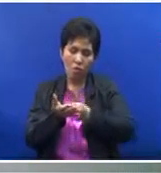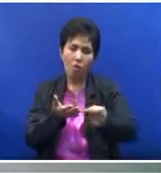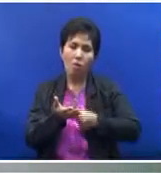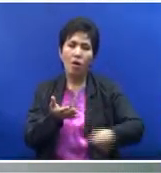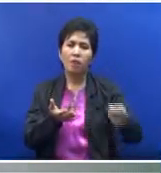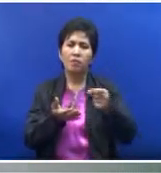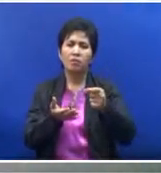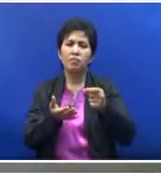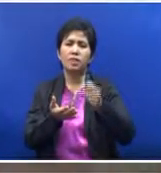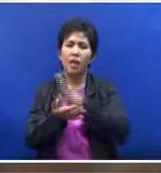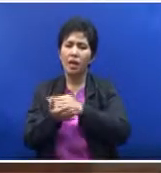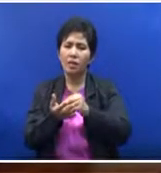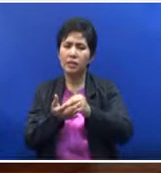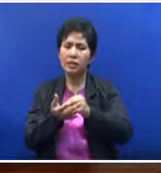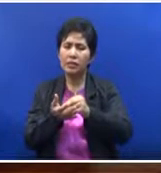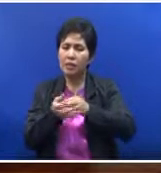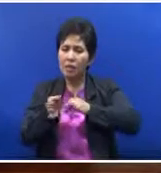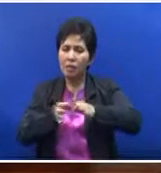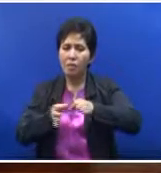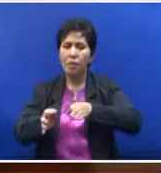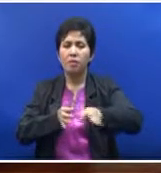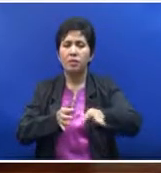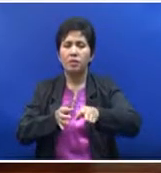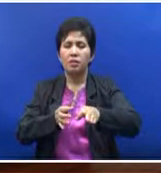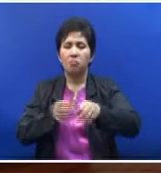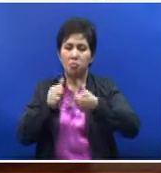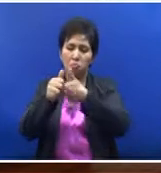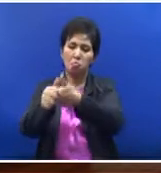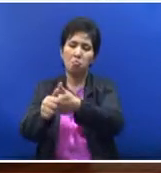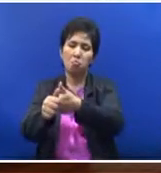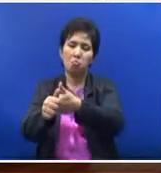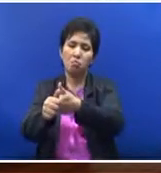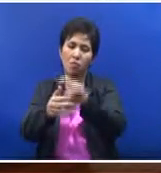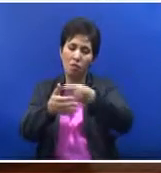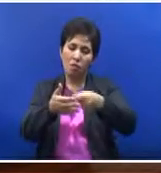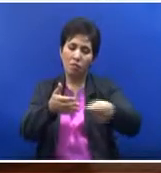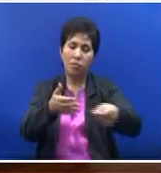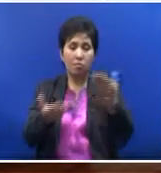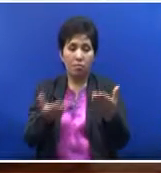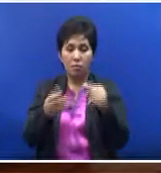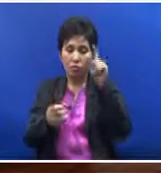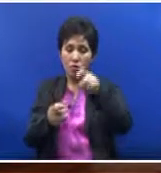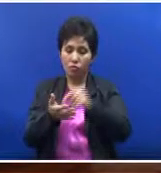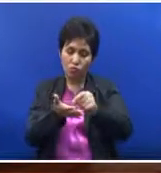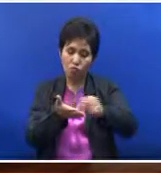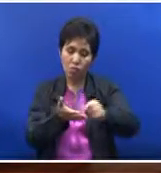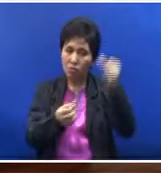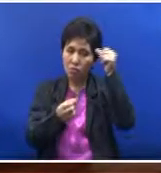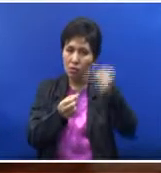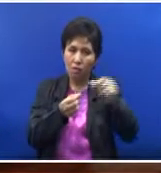Okay, you have to clearly elaborate. Okay, by writing. Okay, you have to jot down everything from